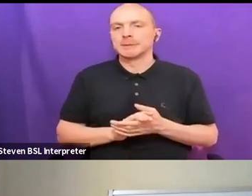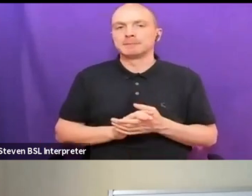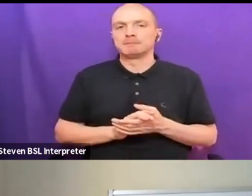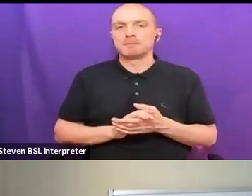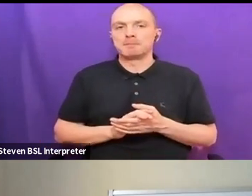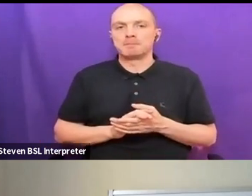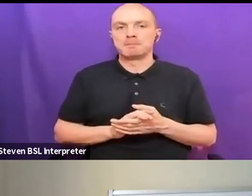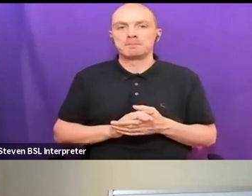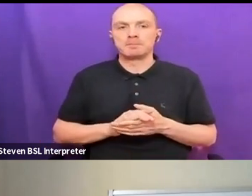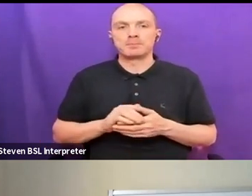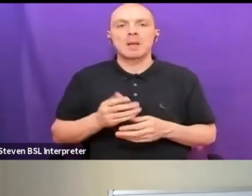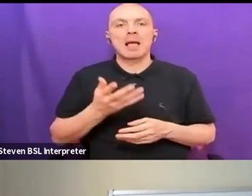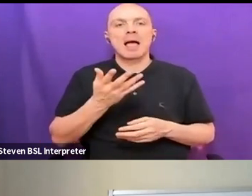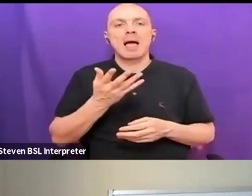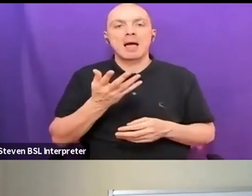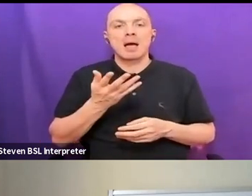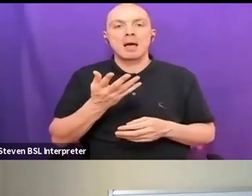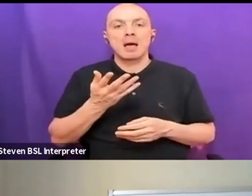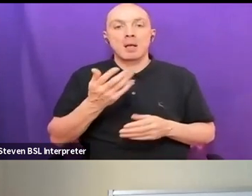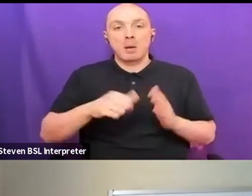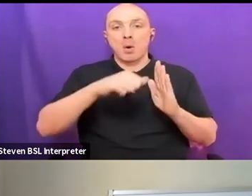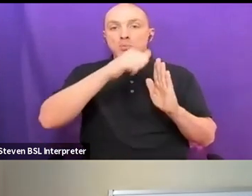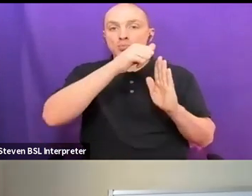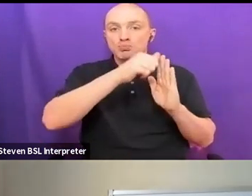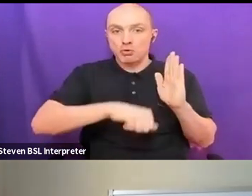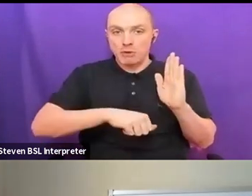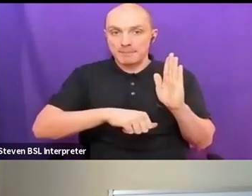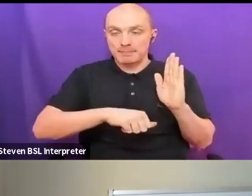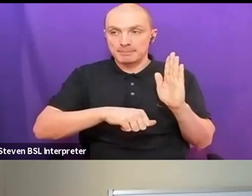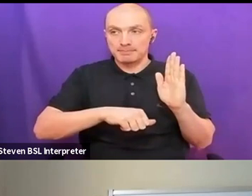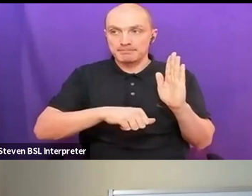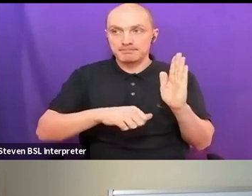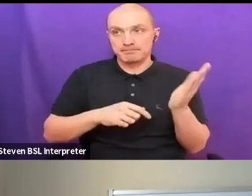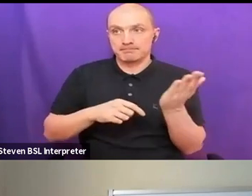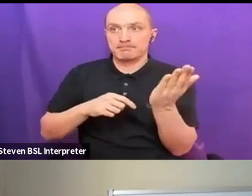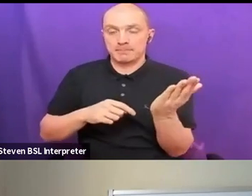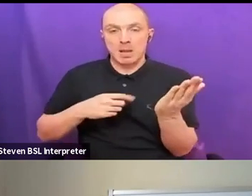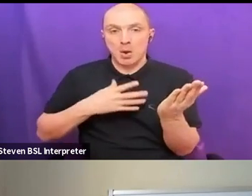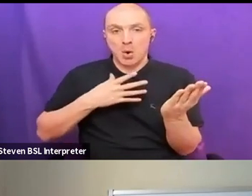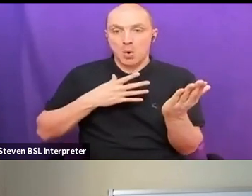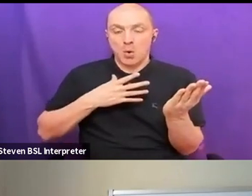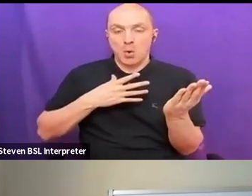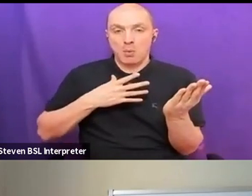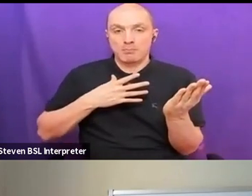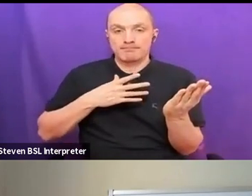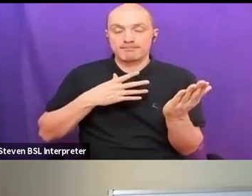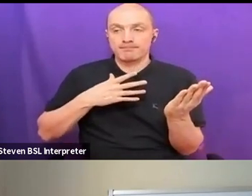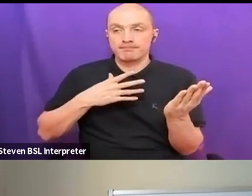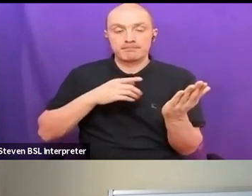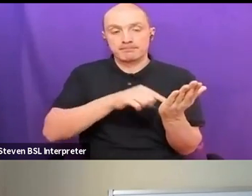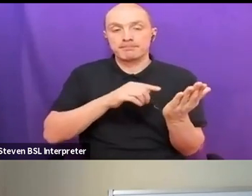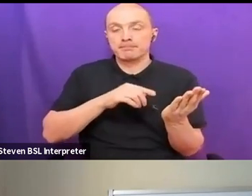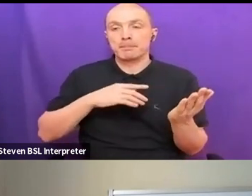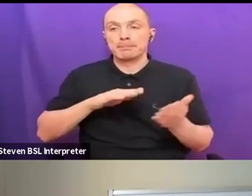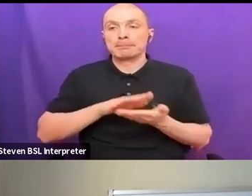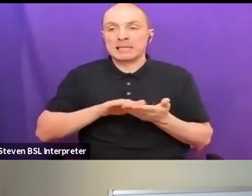calling the place-based investment program, and it's not the be all and end all, because we want to influence all budgets, if you like. But we are exploring opportunities for that,